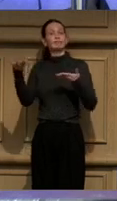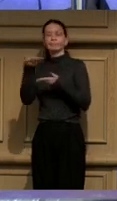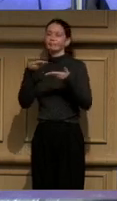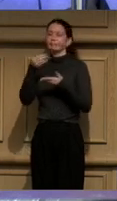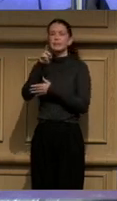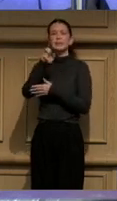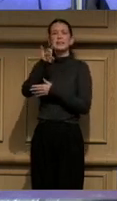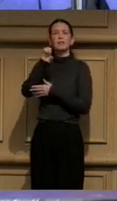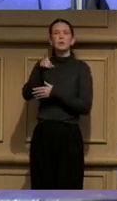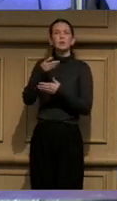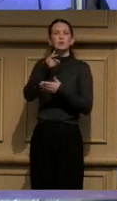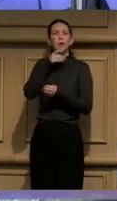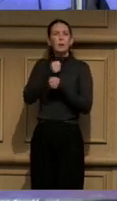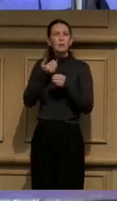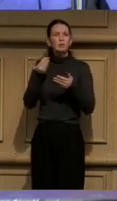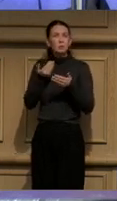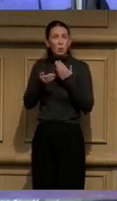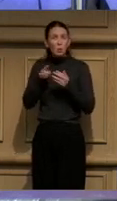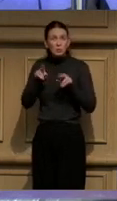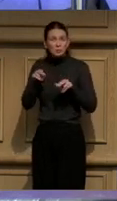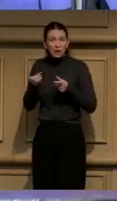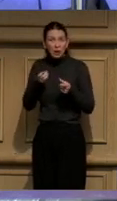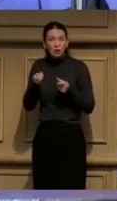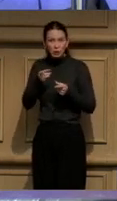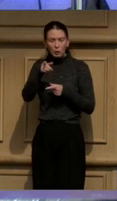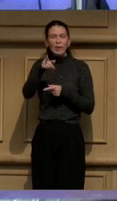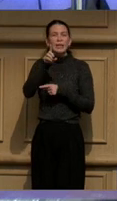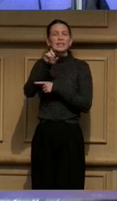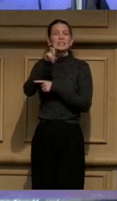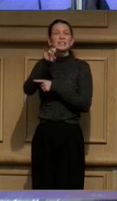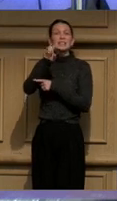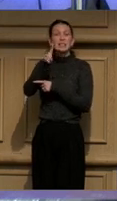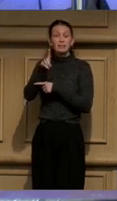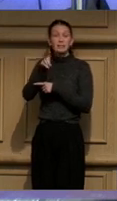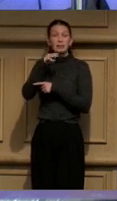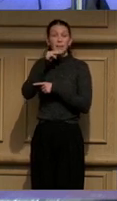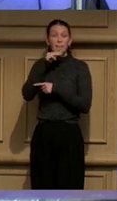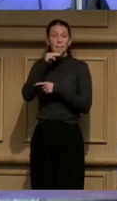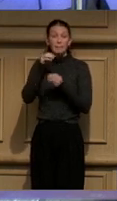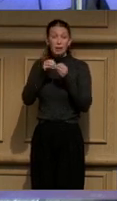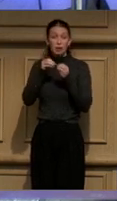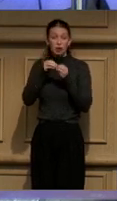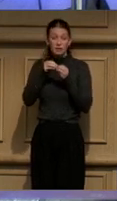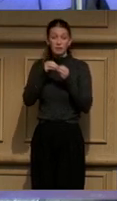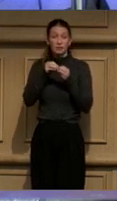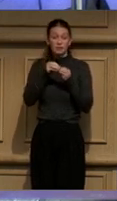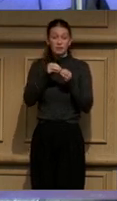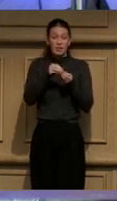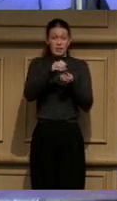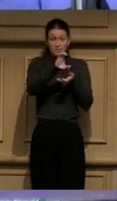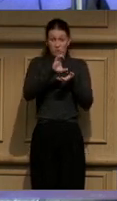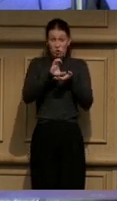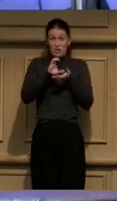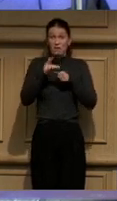done, one of the suggestions was subsidised living and working spaces. And it seemed to me that it speaks to perhaps a